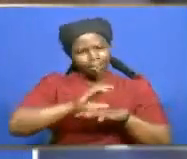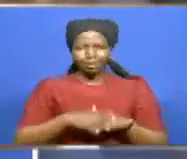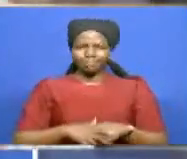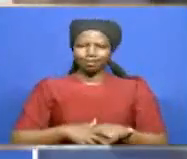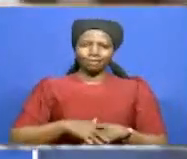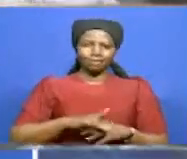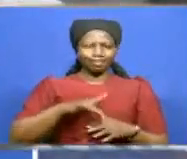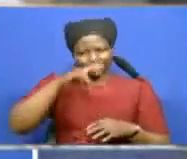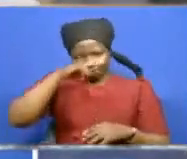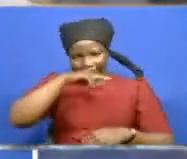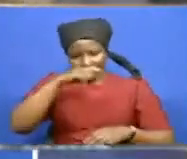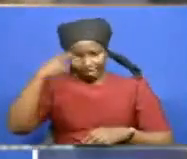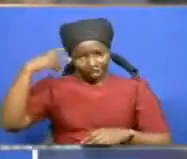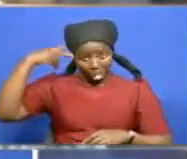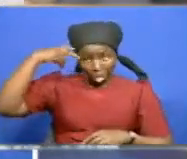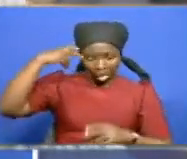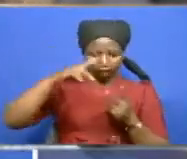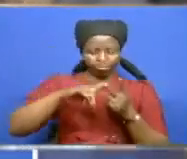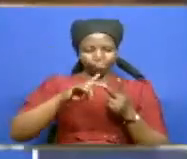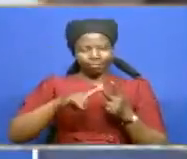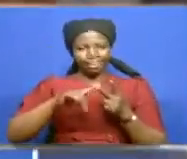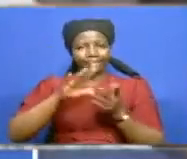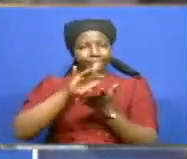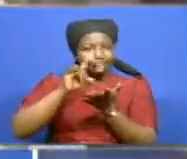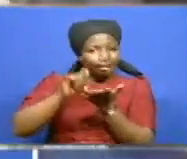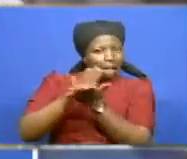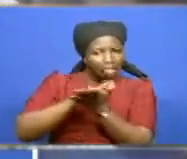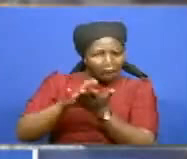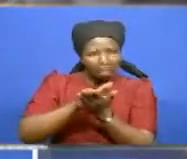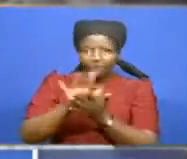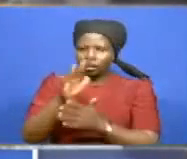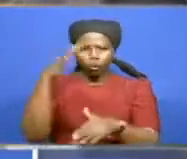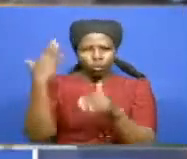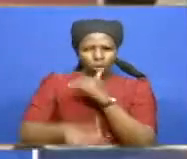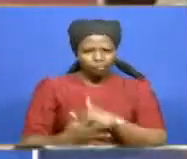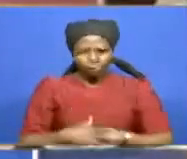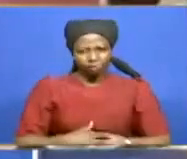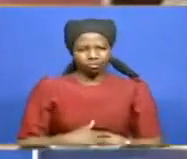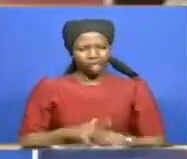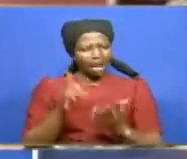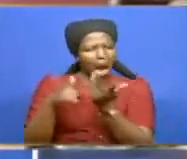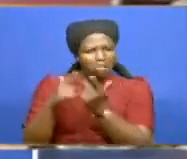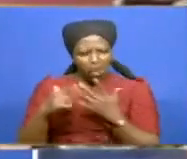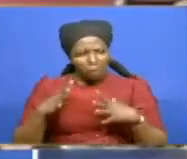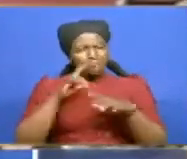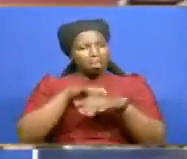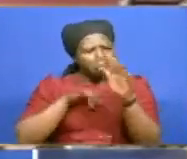Tuache mambo ya kuhesabu watu wakiingia kwa kanisa. Turudi kwa sherehe zetu na starehe zetu.